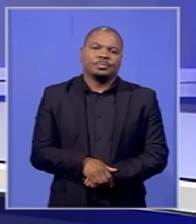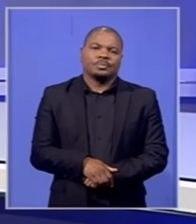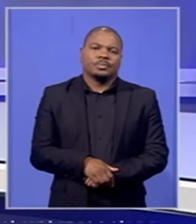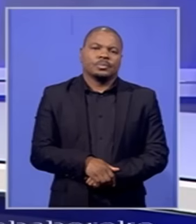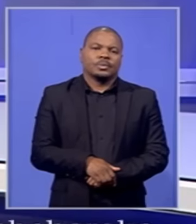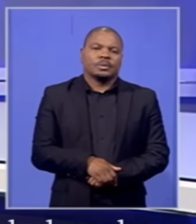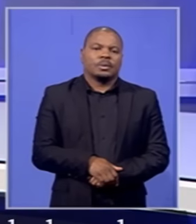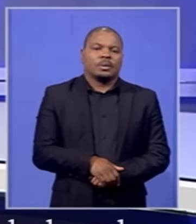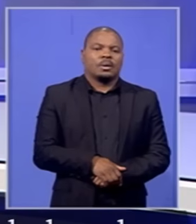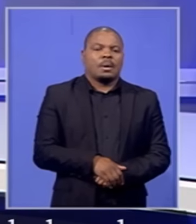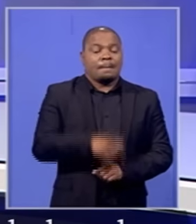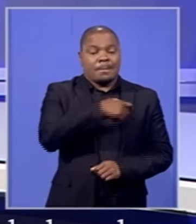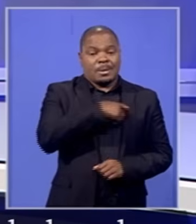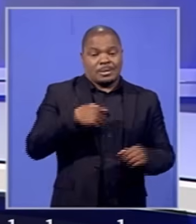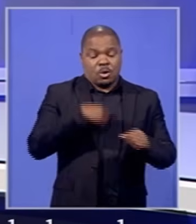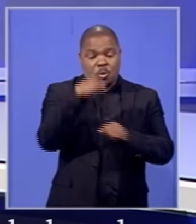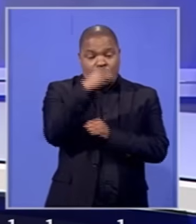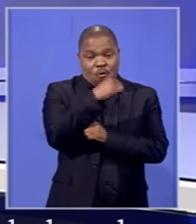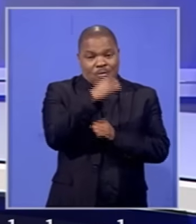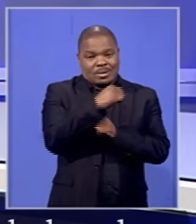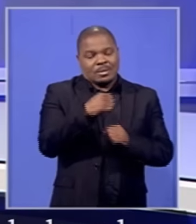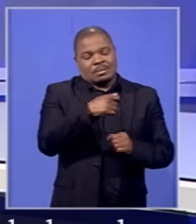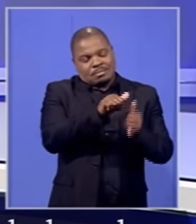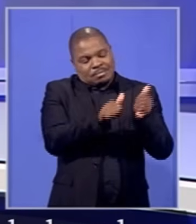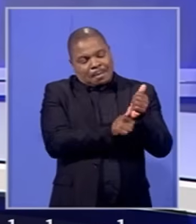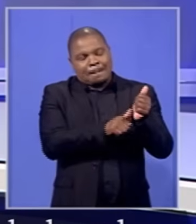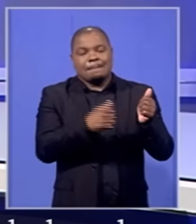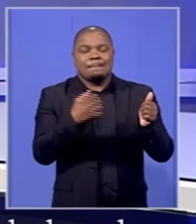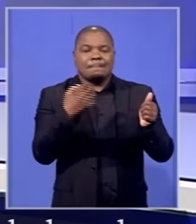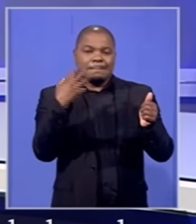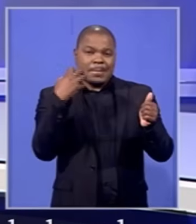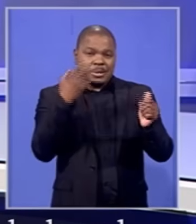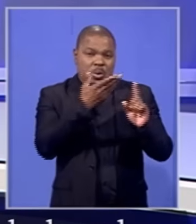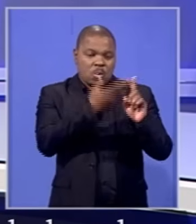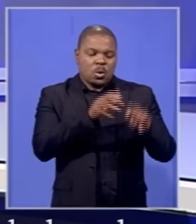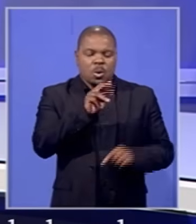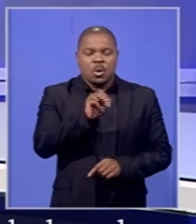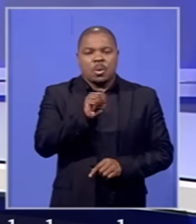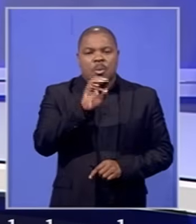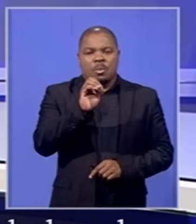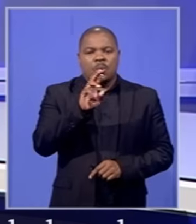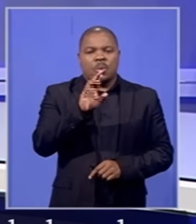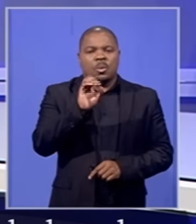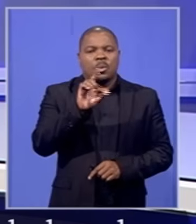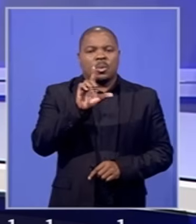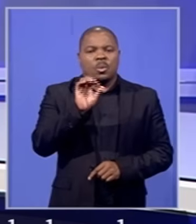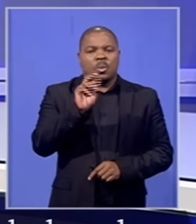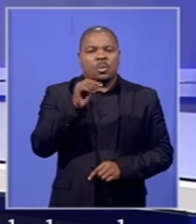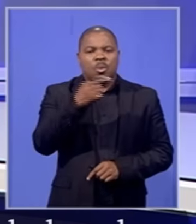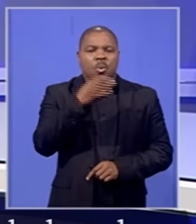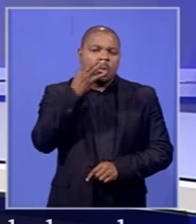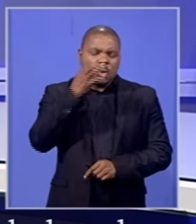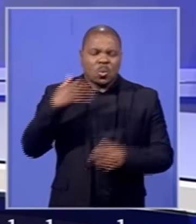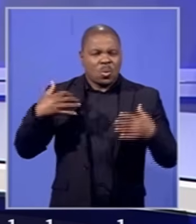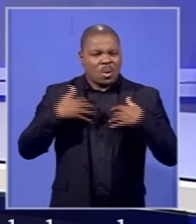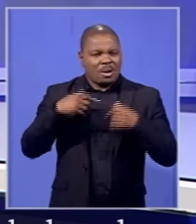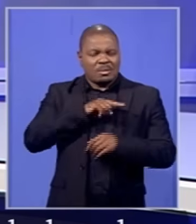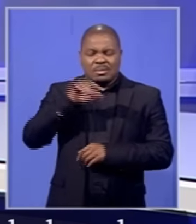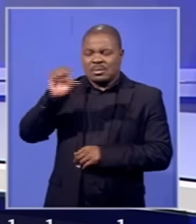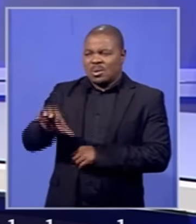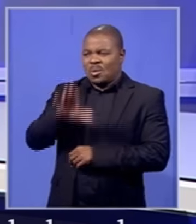Motlatsa tona mo kantorong ya mopresidente Kenny Morolong a re o tshwenyegile thata ka tshireletsego ya bebegadikgang mo nageng. Se